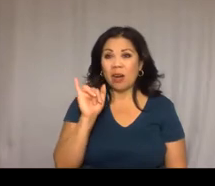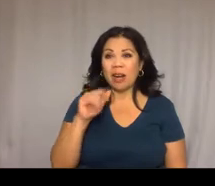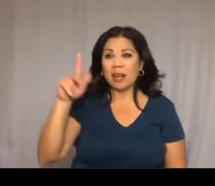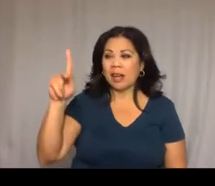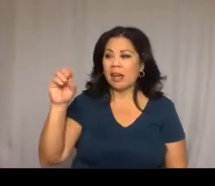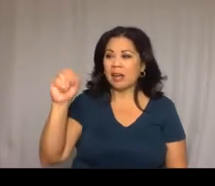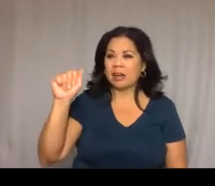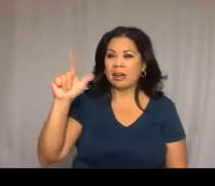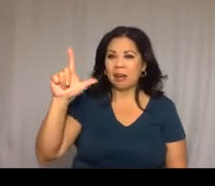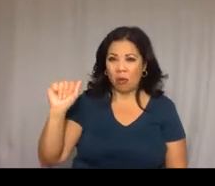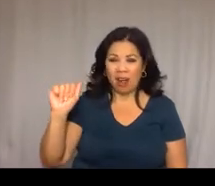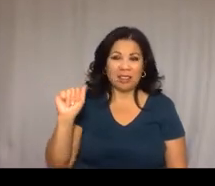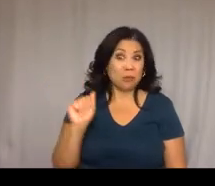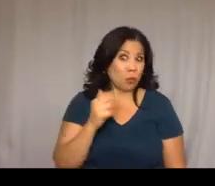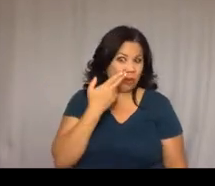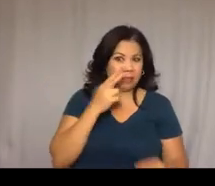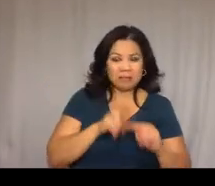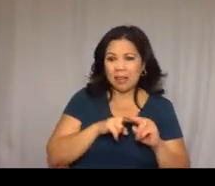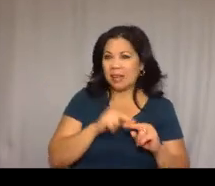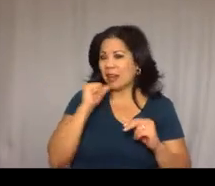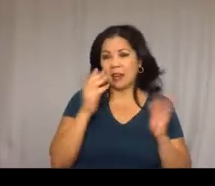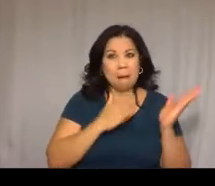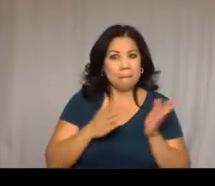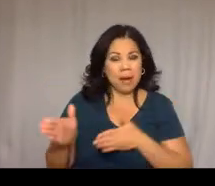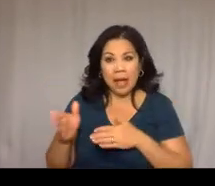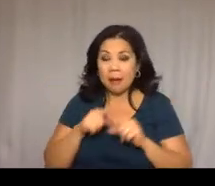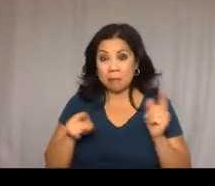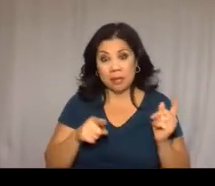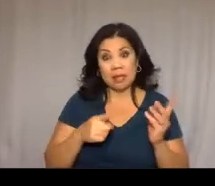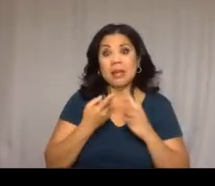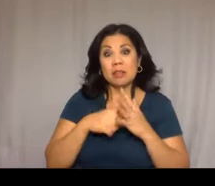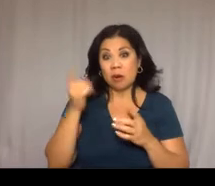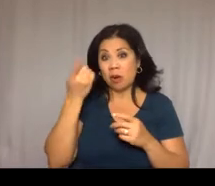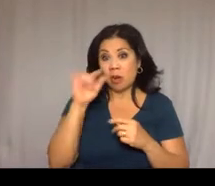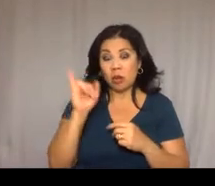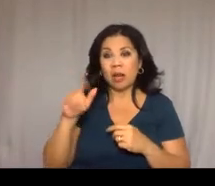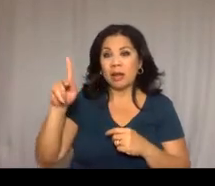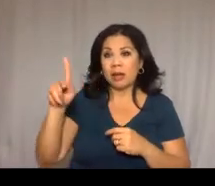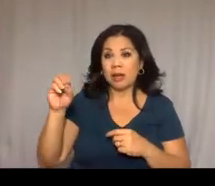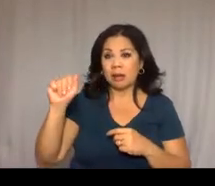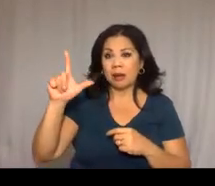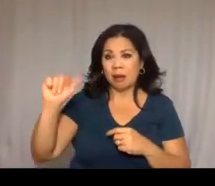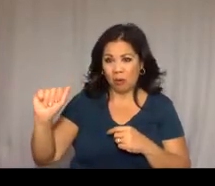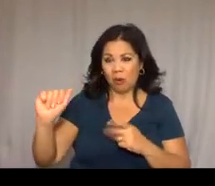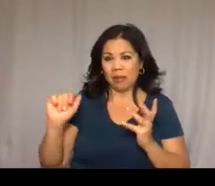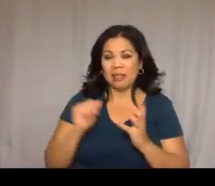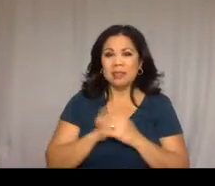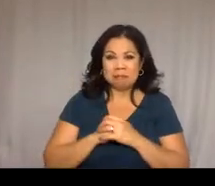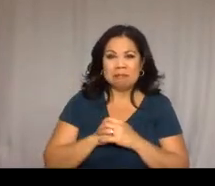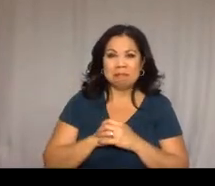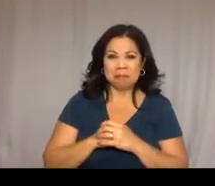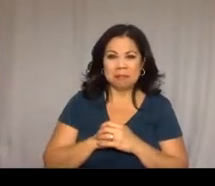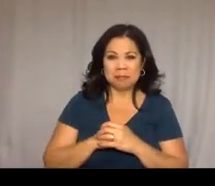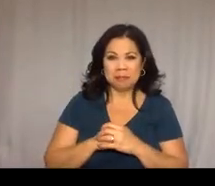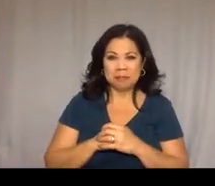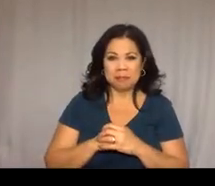koala. Oh, that's fun. I hadn't planned to do that, but my bear is starting to look a little bit like a koala. I'm going to go ahead and put my